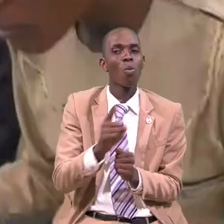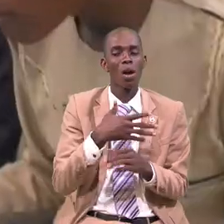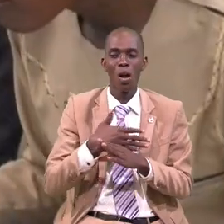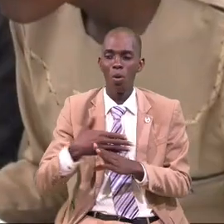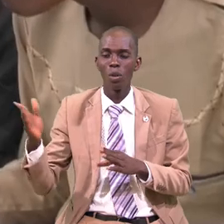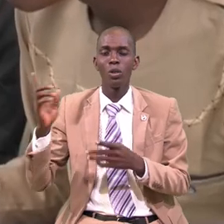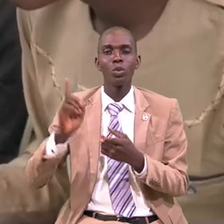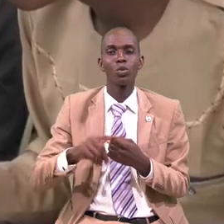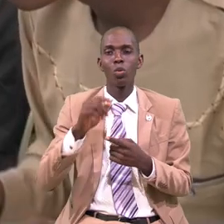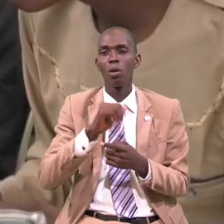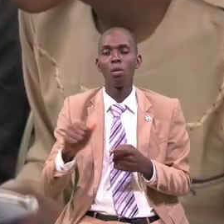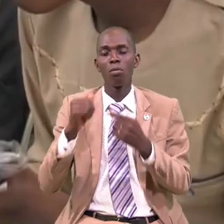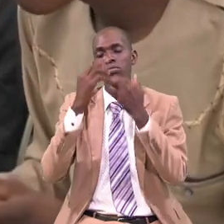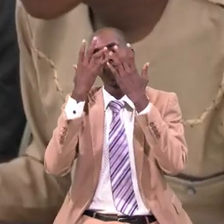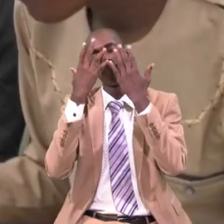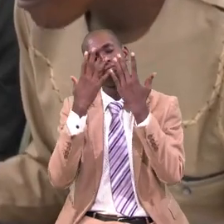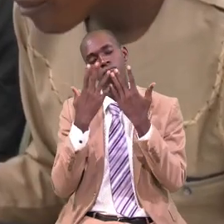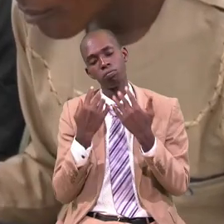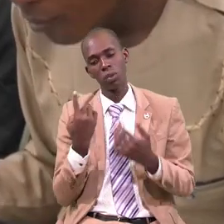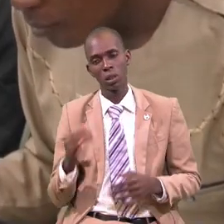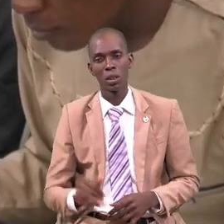sorrowful eternity.